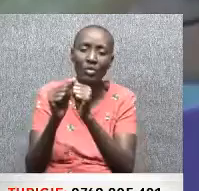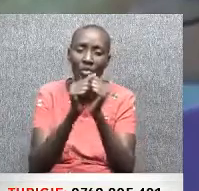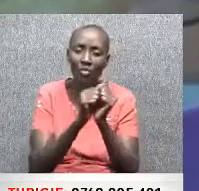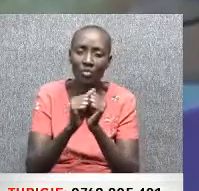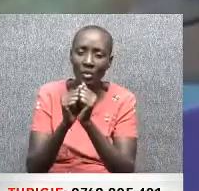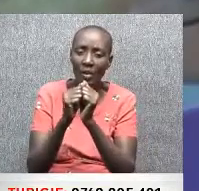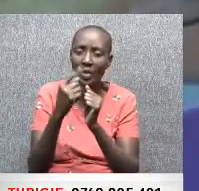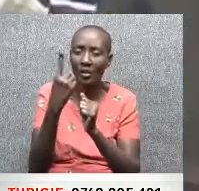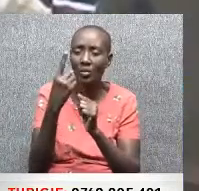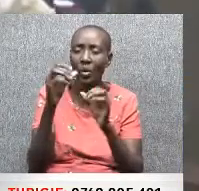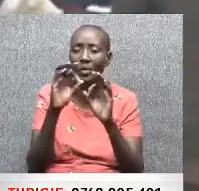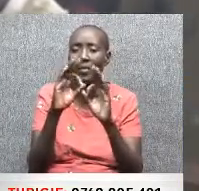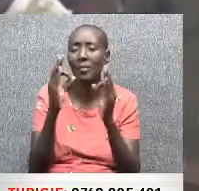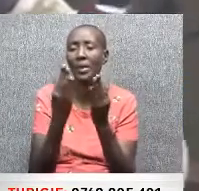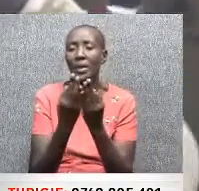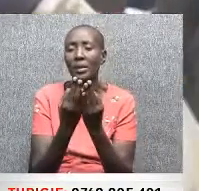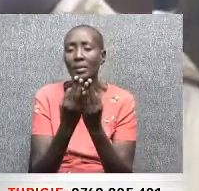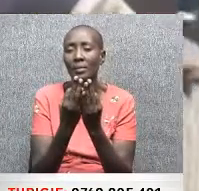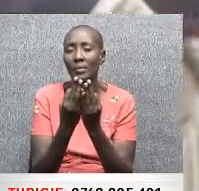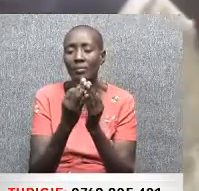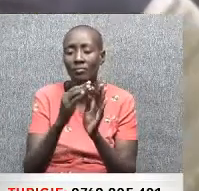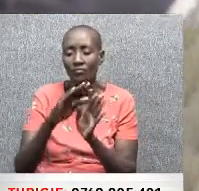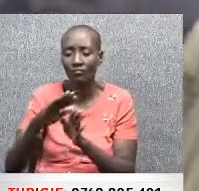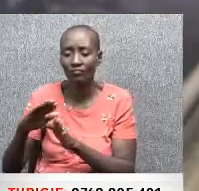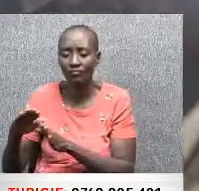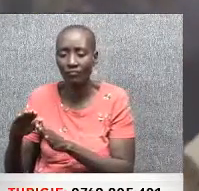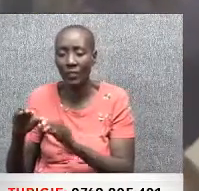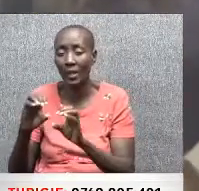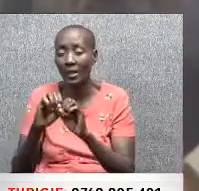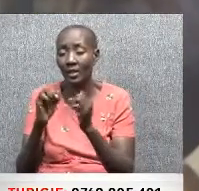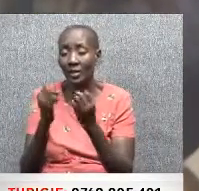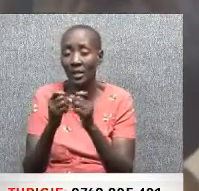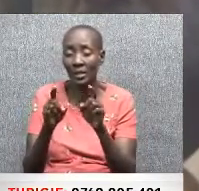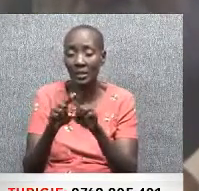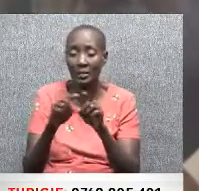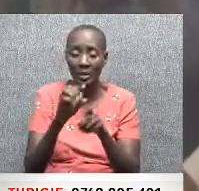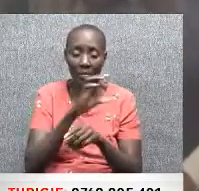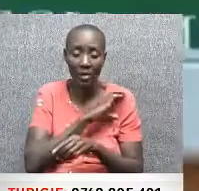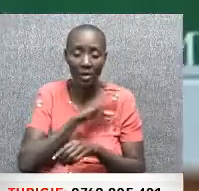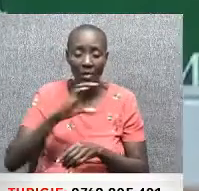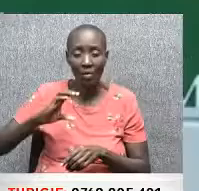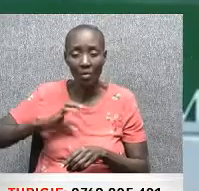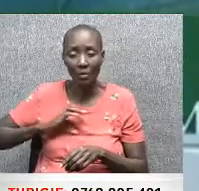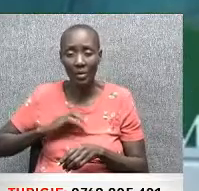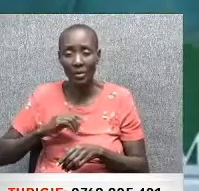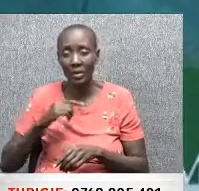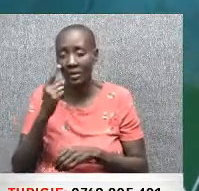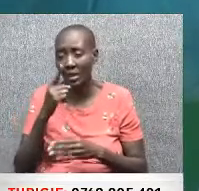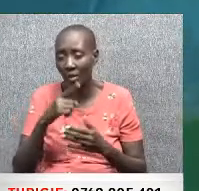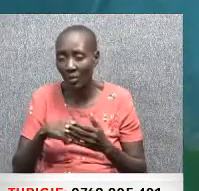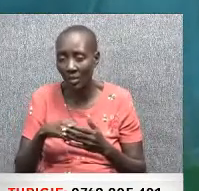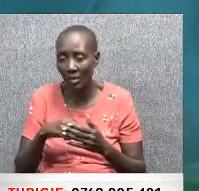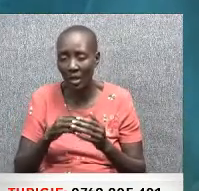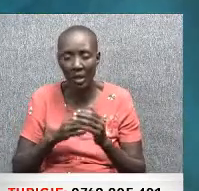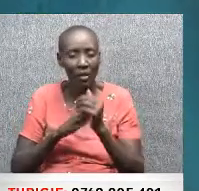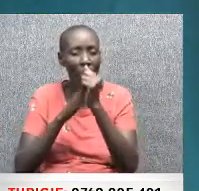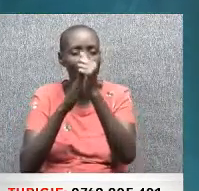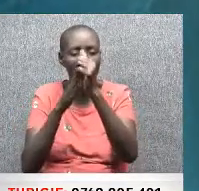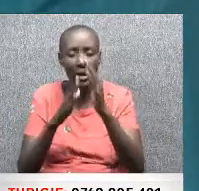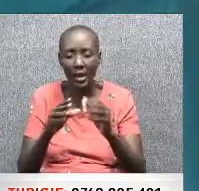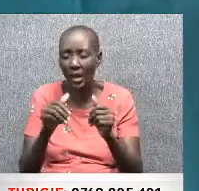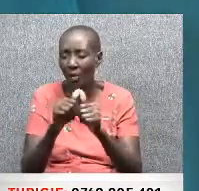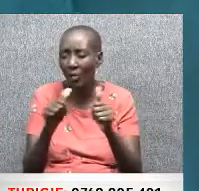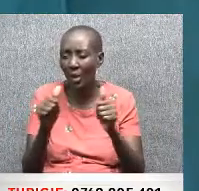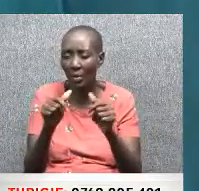one family. Kando na jamii, kamishna wa kaunti hii Samu Juanga amemtaja hayati wa Malwa kama aliyekuwa kiongozi mstaarabu na